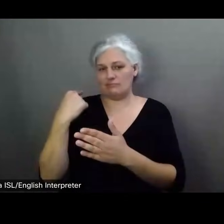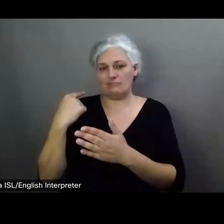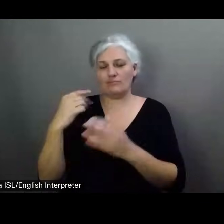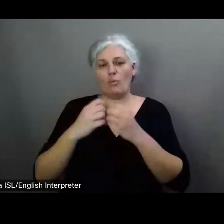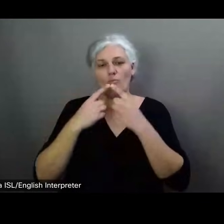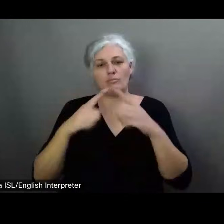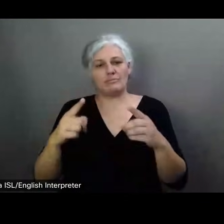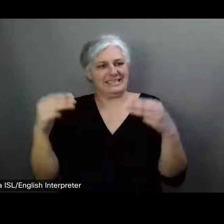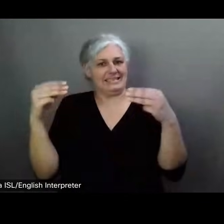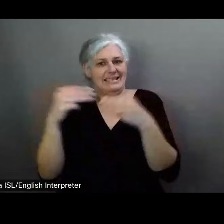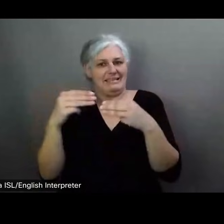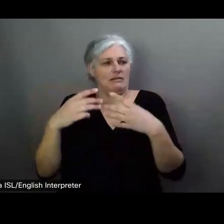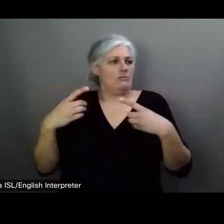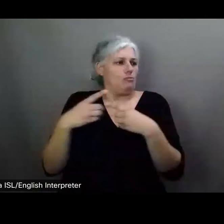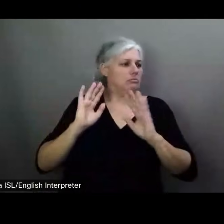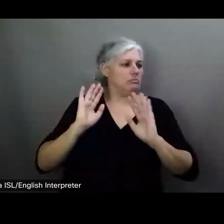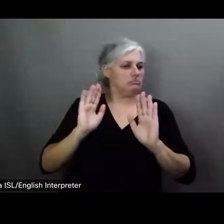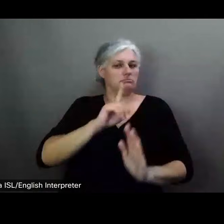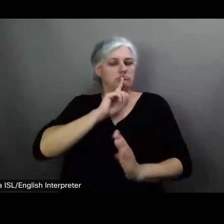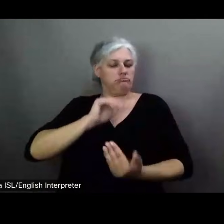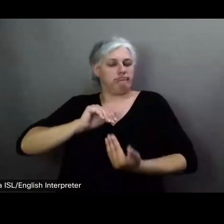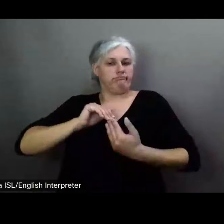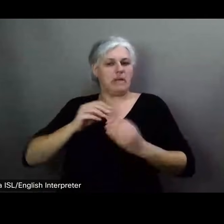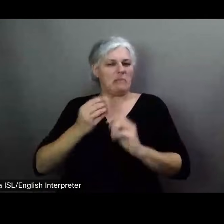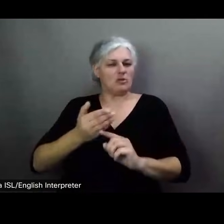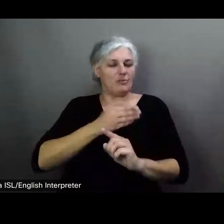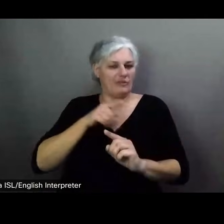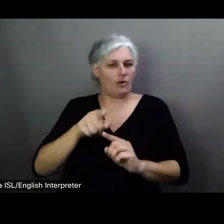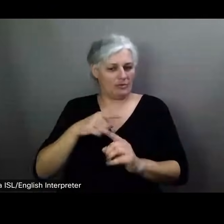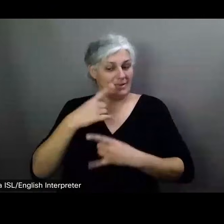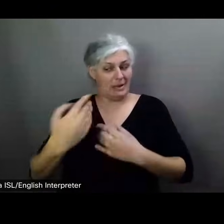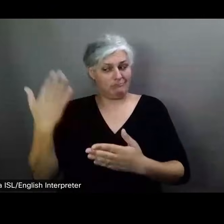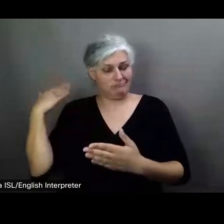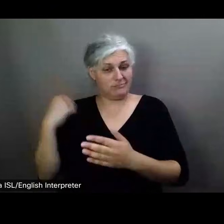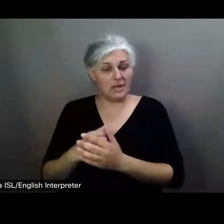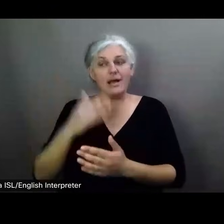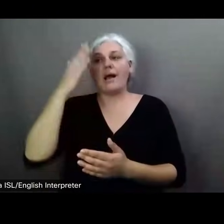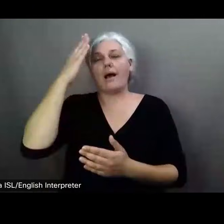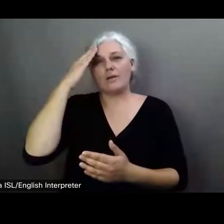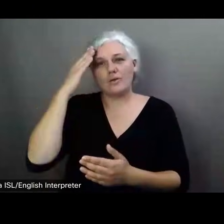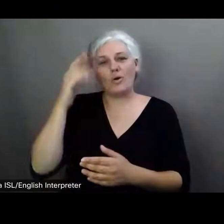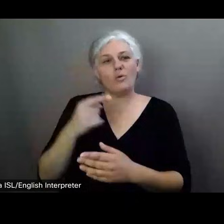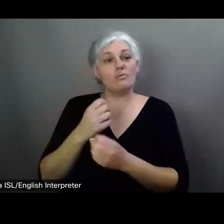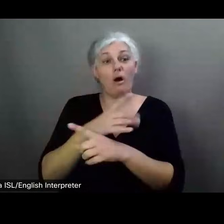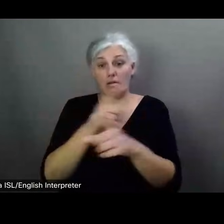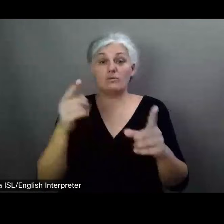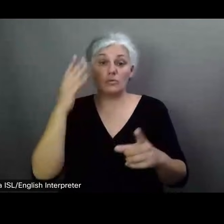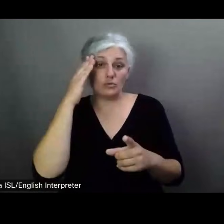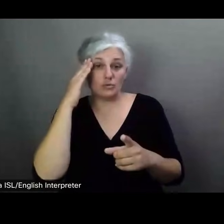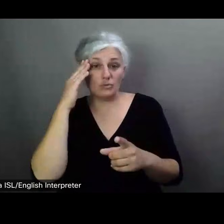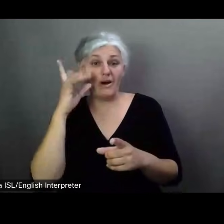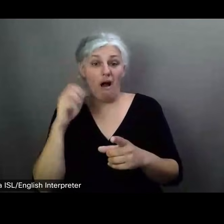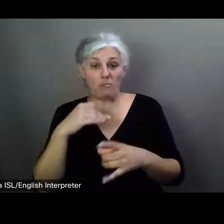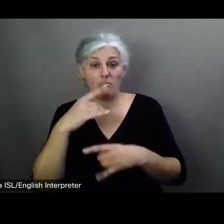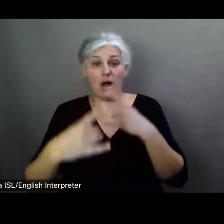that defensiveness and silence that I spoke about earlier. And I know that and all of you know that when harm happens in